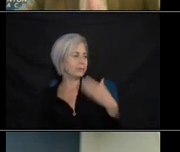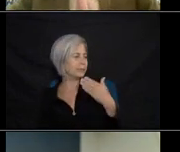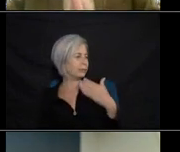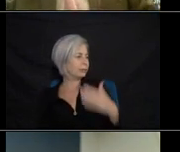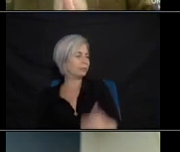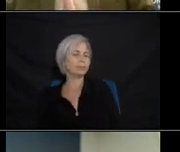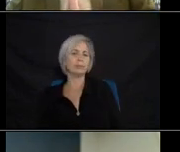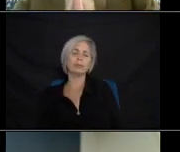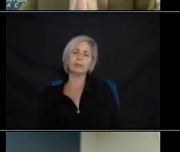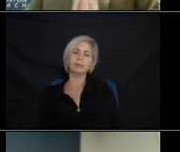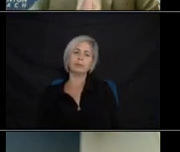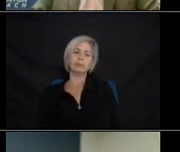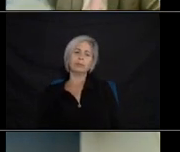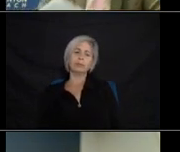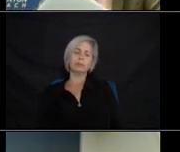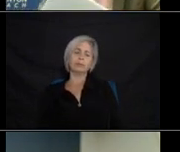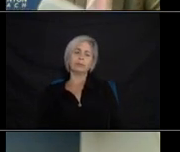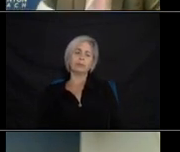Thank you.